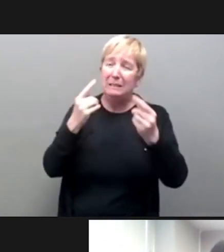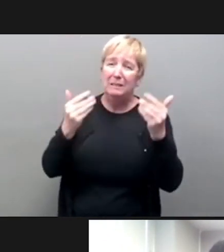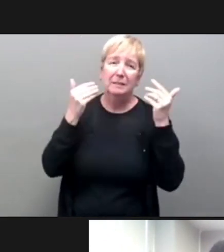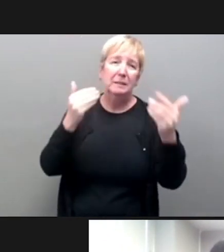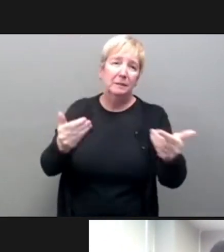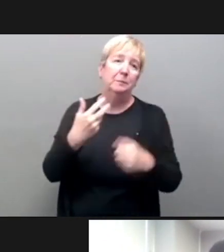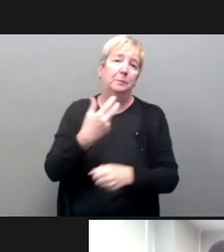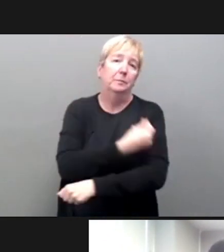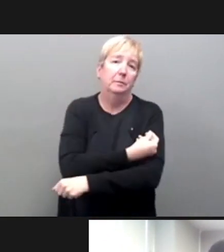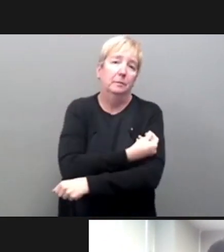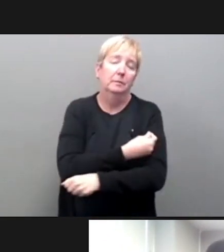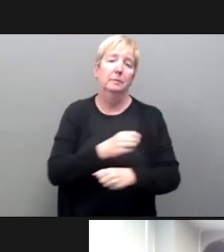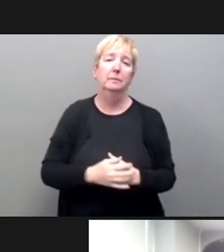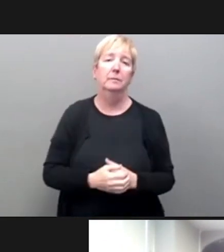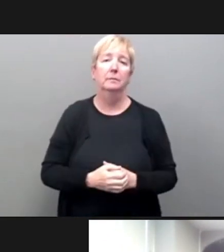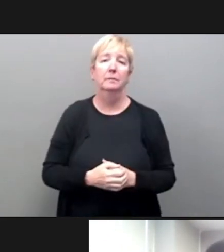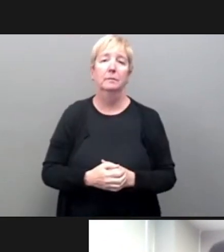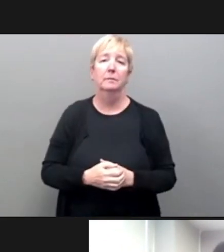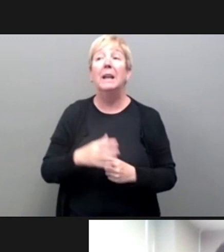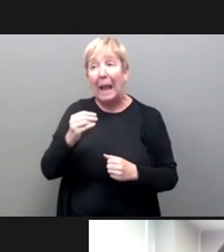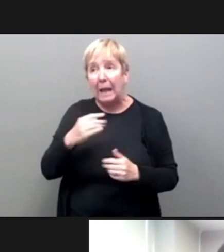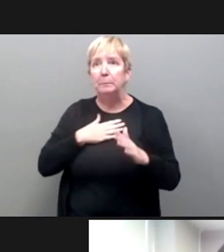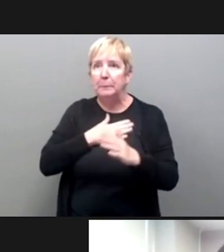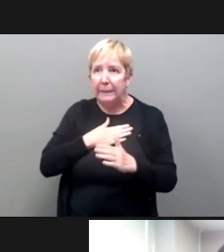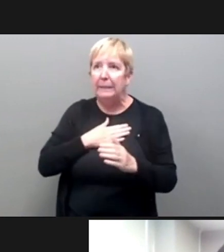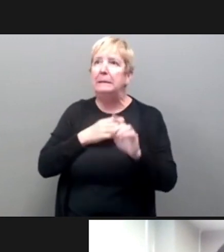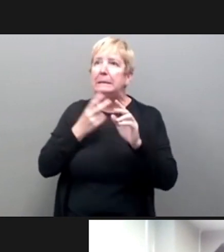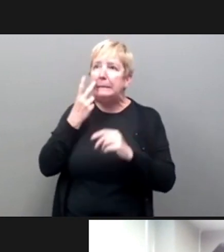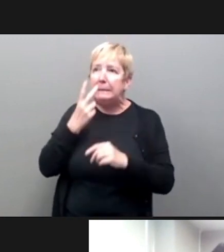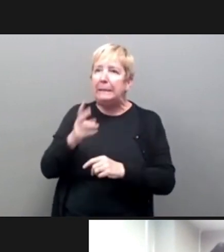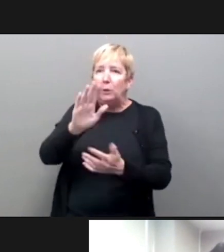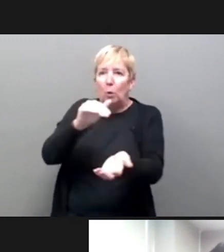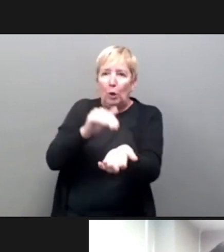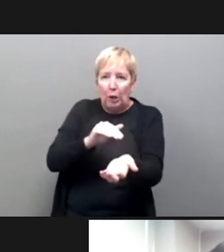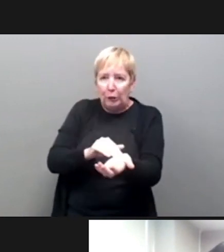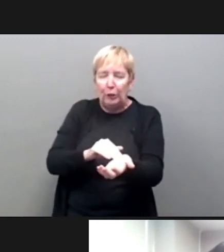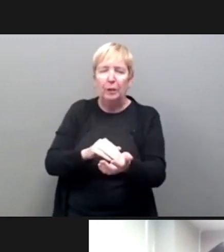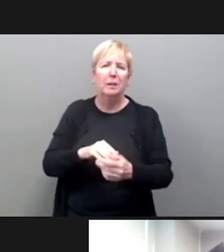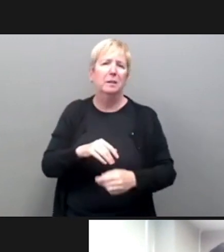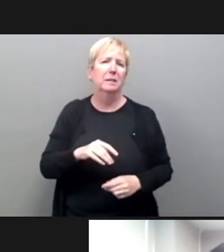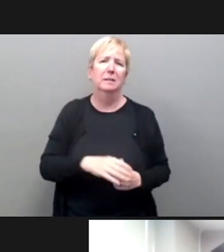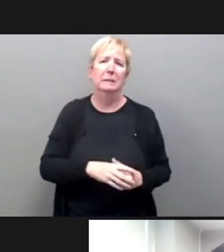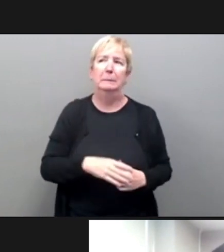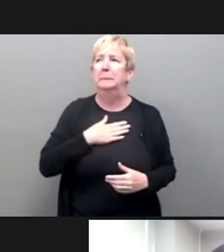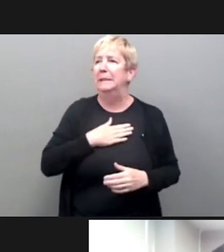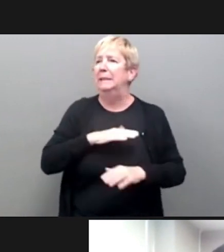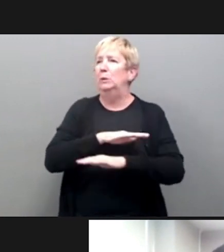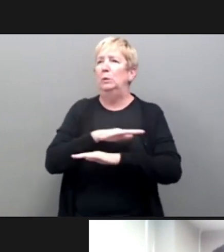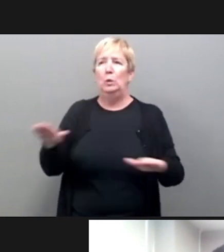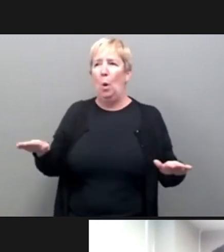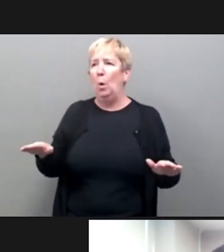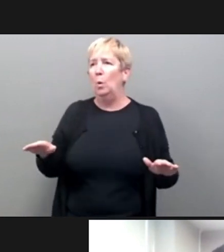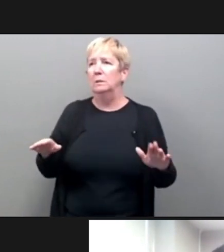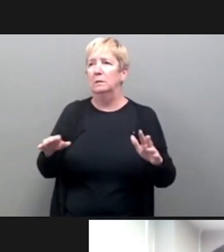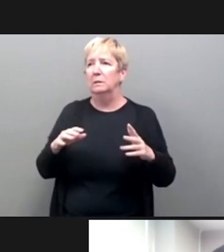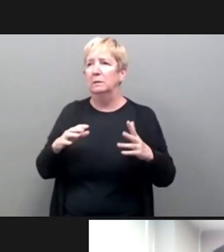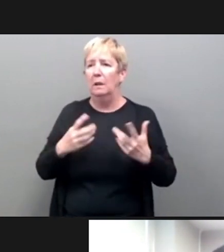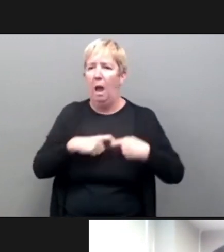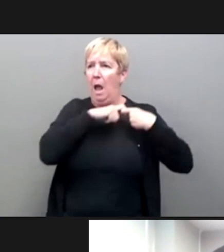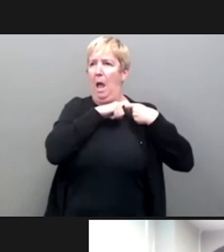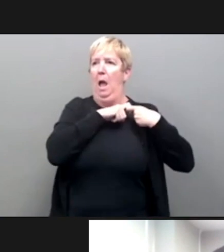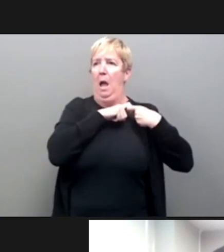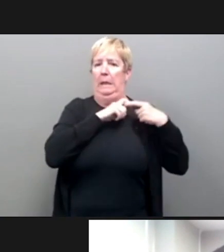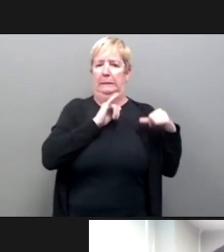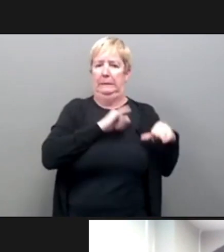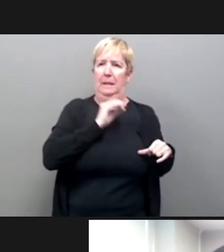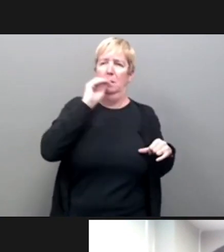remind people to keep getting healthcare. We're not asking everyone to put the brakes on healthcare,